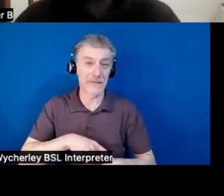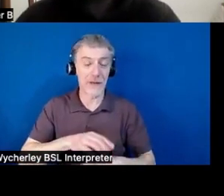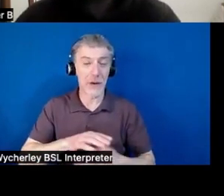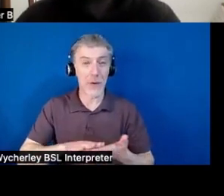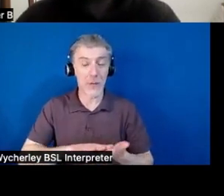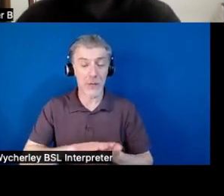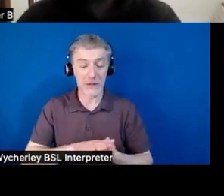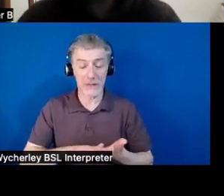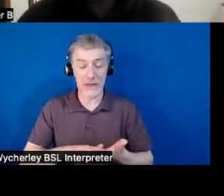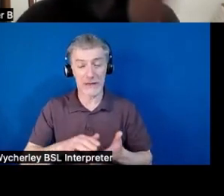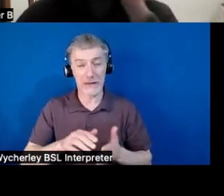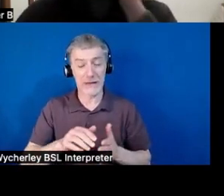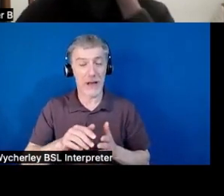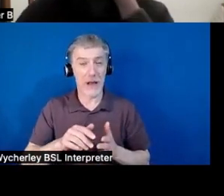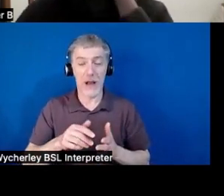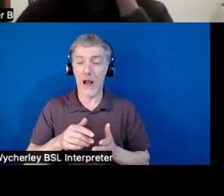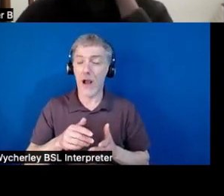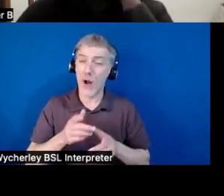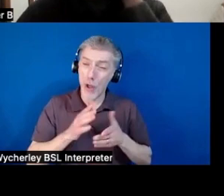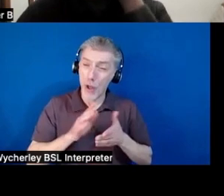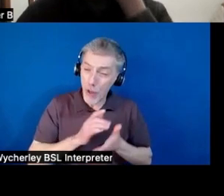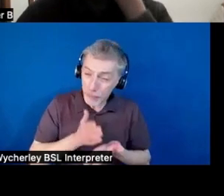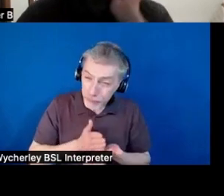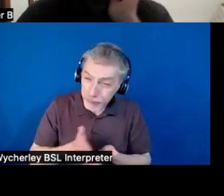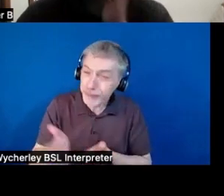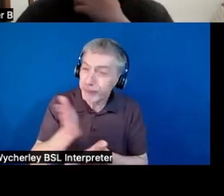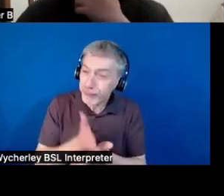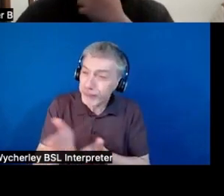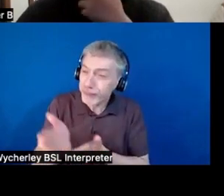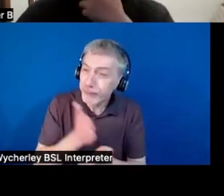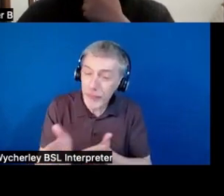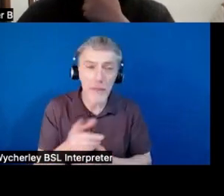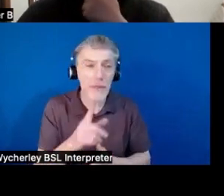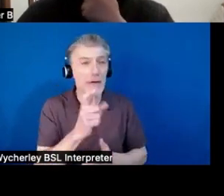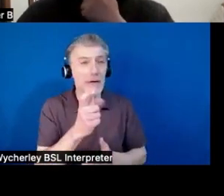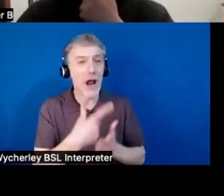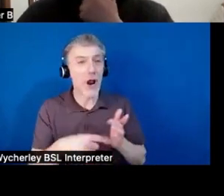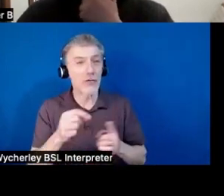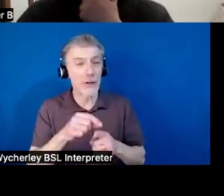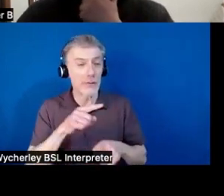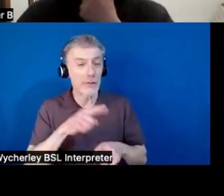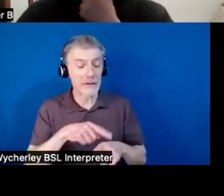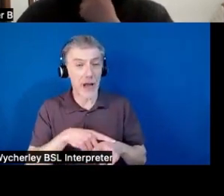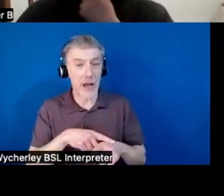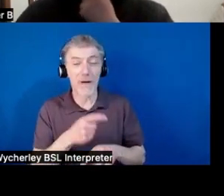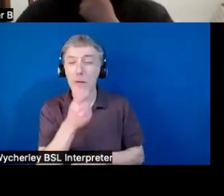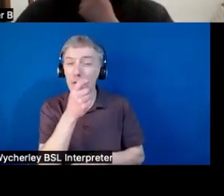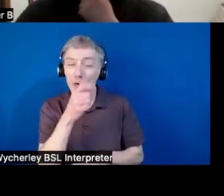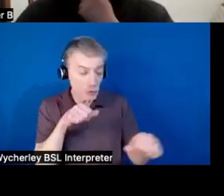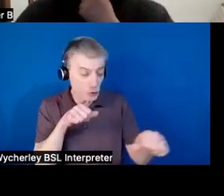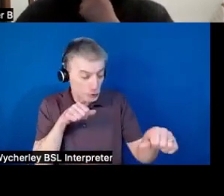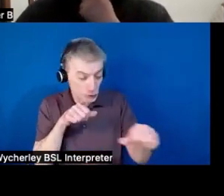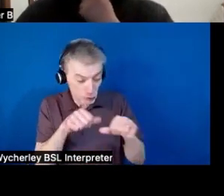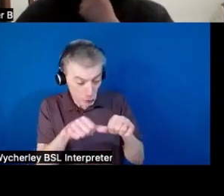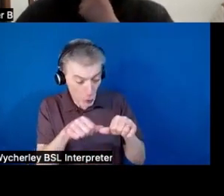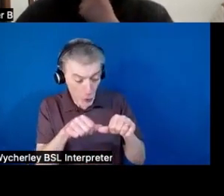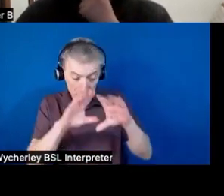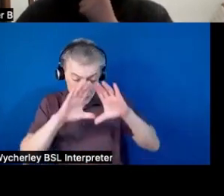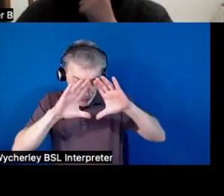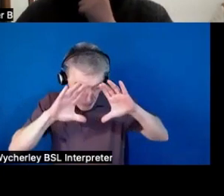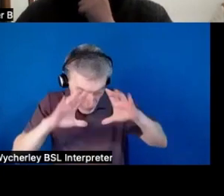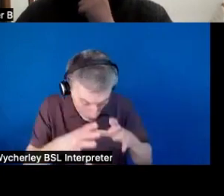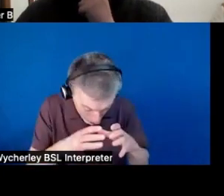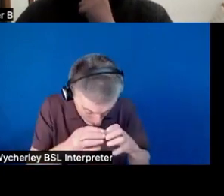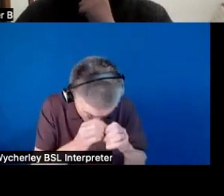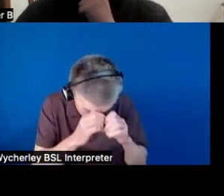into something that might only have taken, you know, a few seconds to notice something, but kind of stretching it into something wider. And then